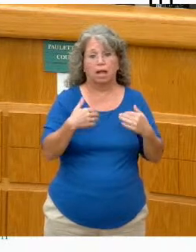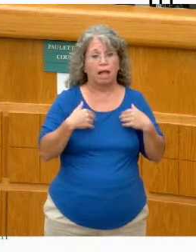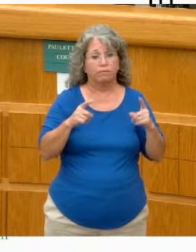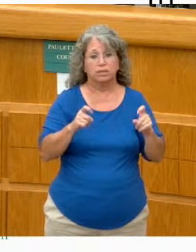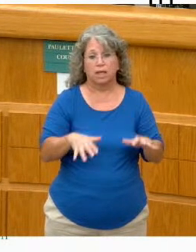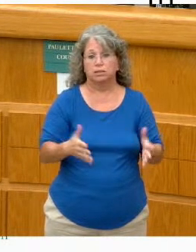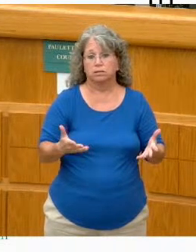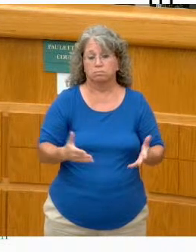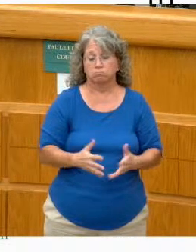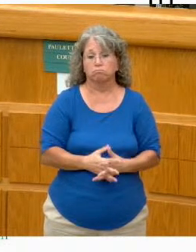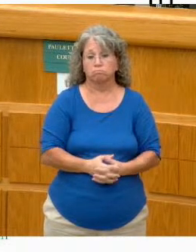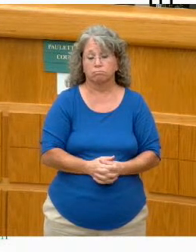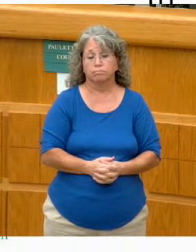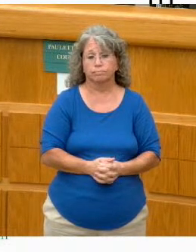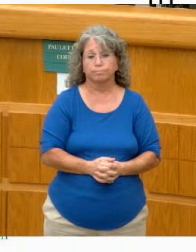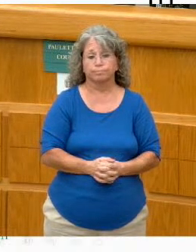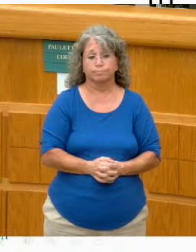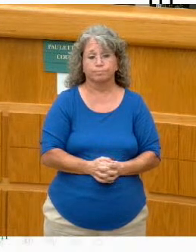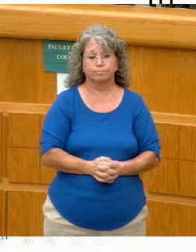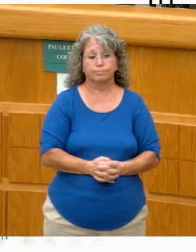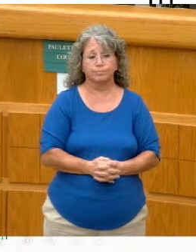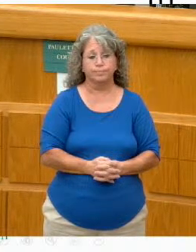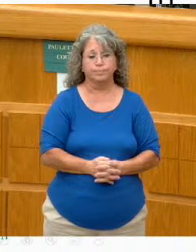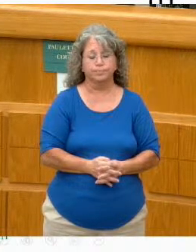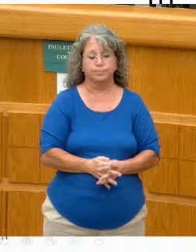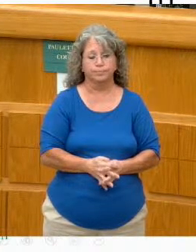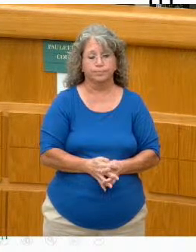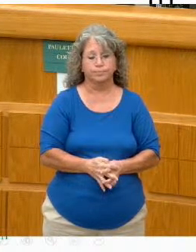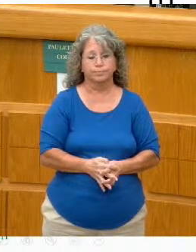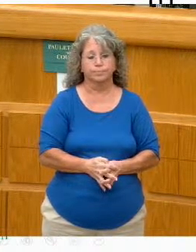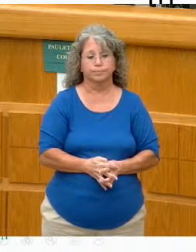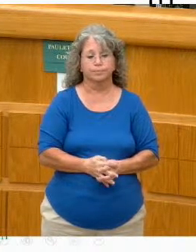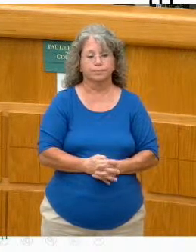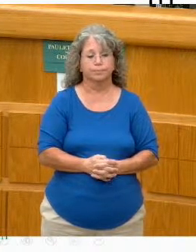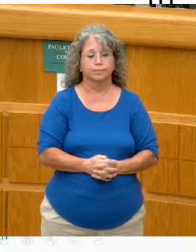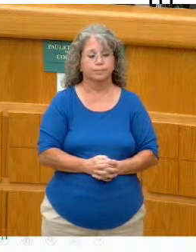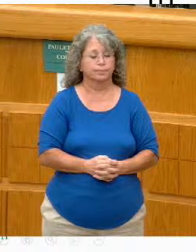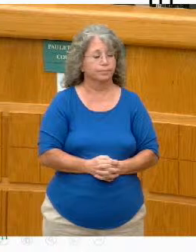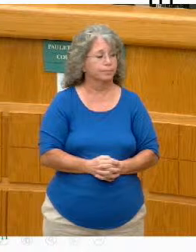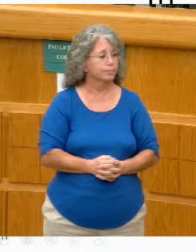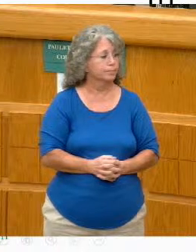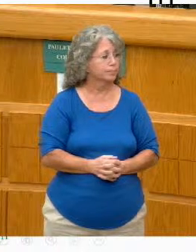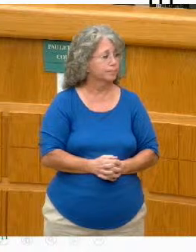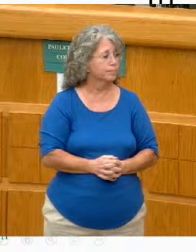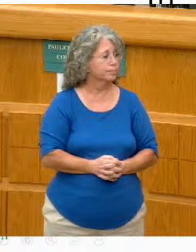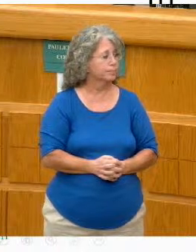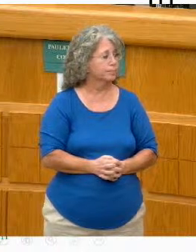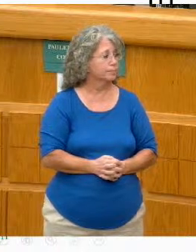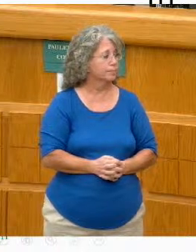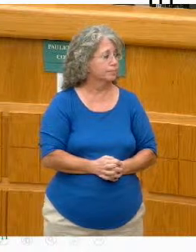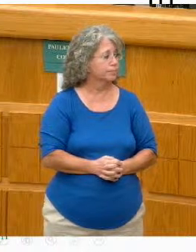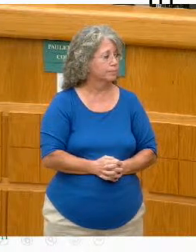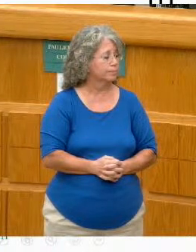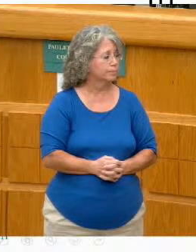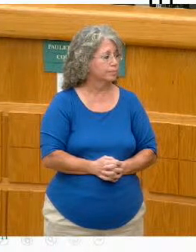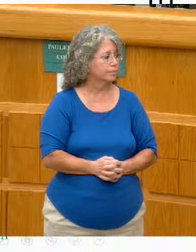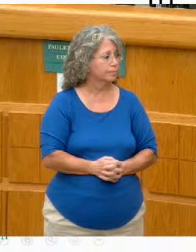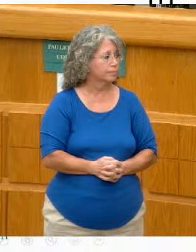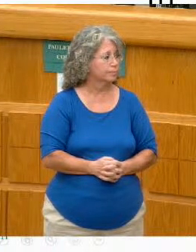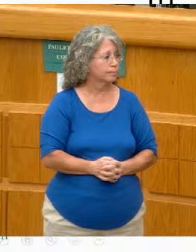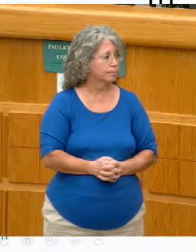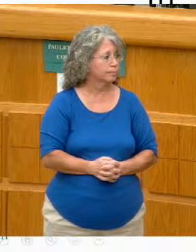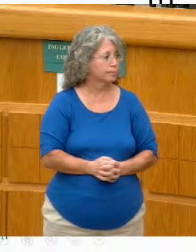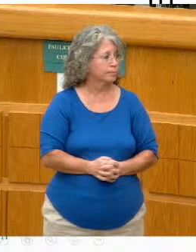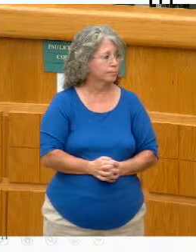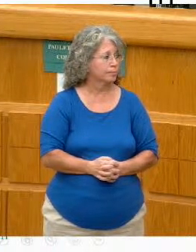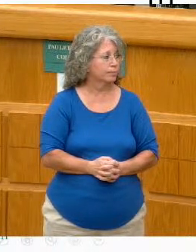Okay, we're gonna show the rankings of the number of cases